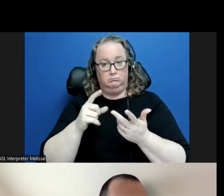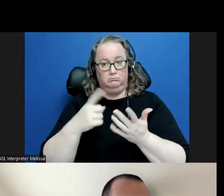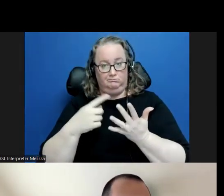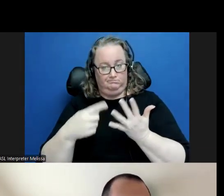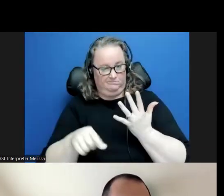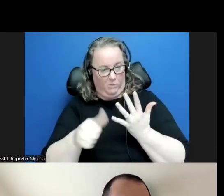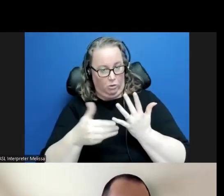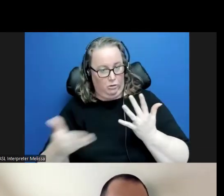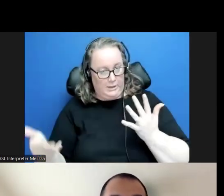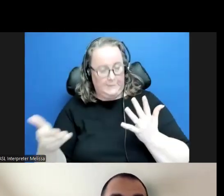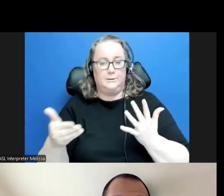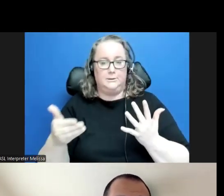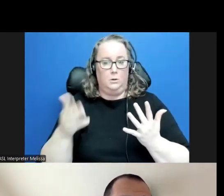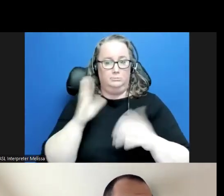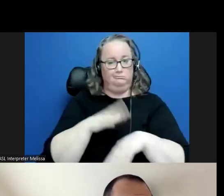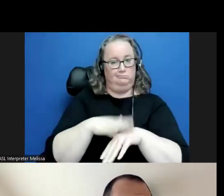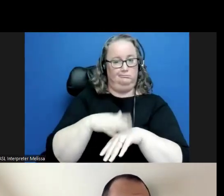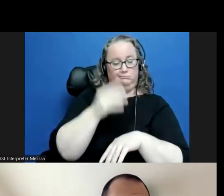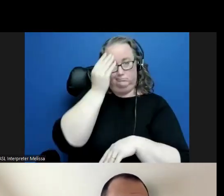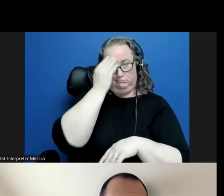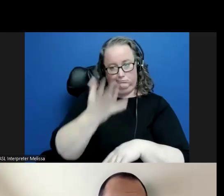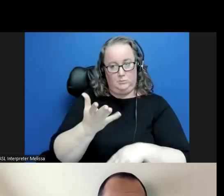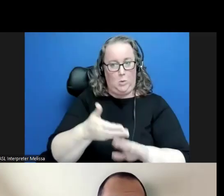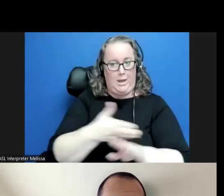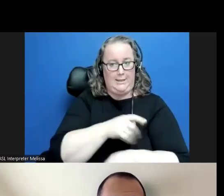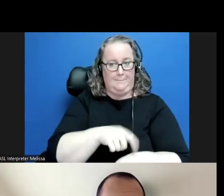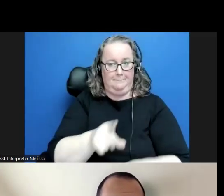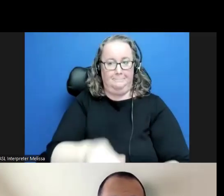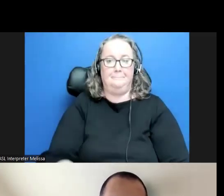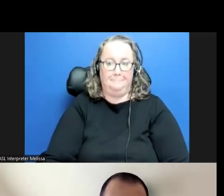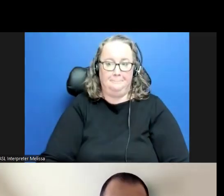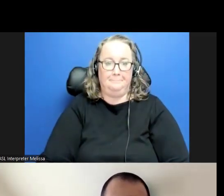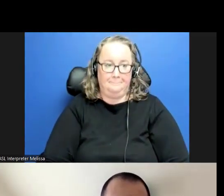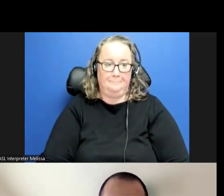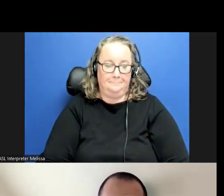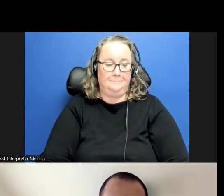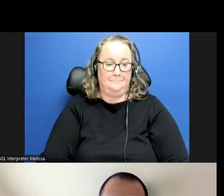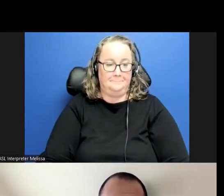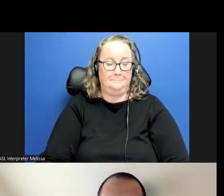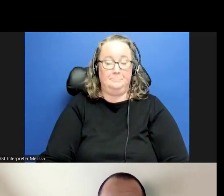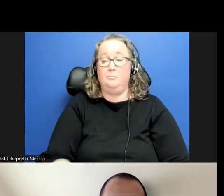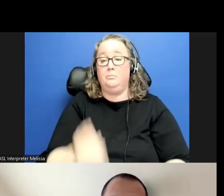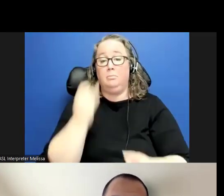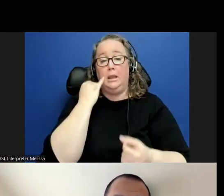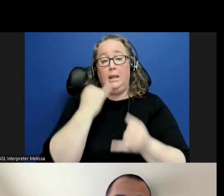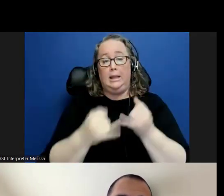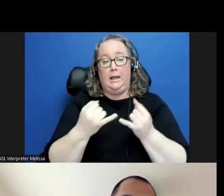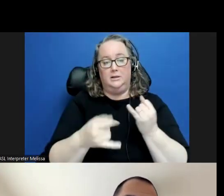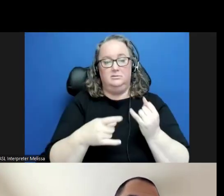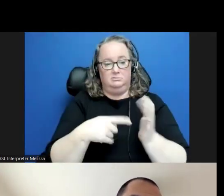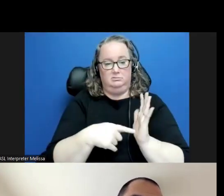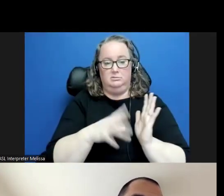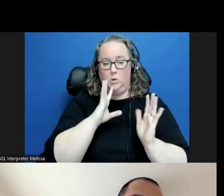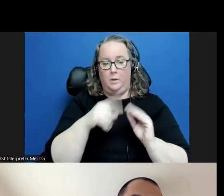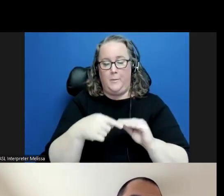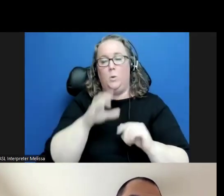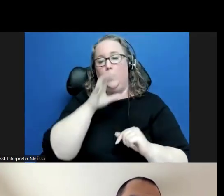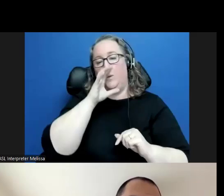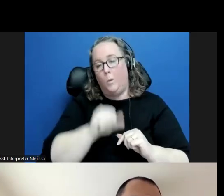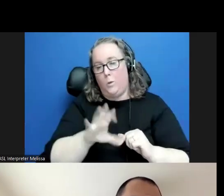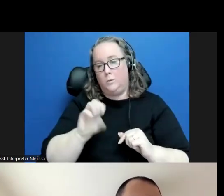So, please be aware of that. Lastly, we'll discuss the Old Colony Correctional